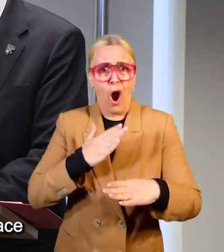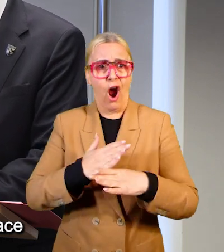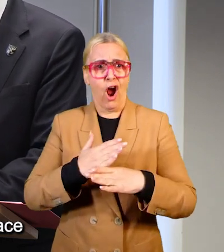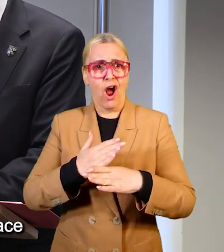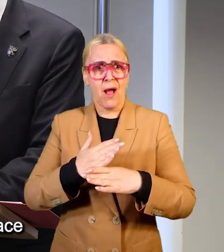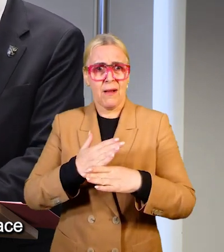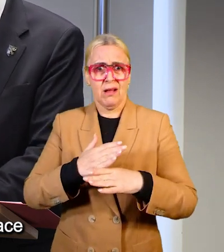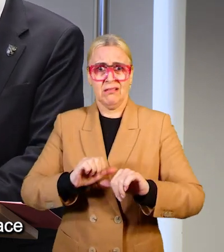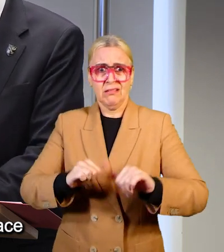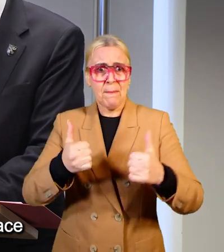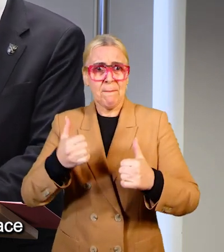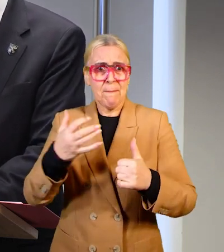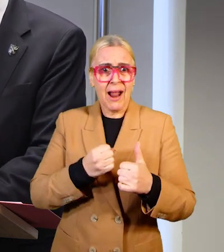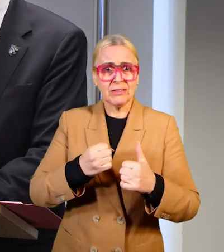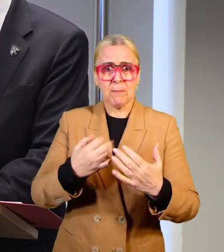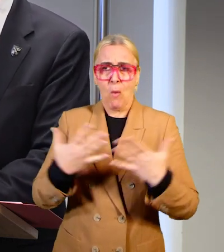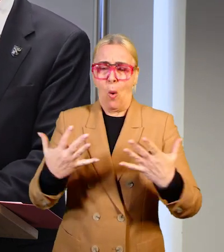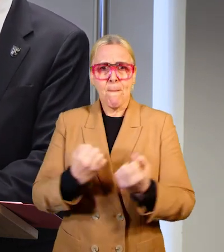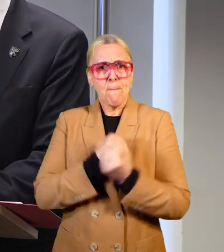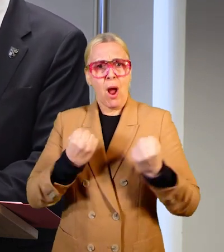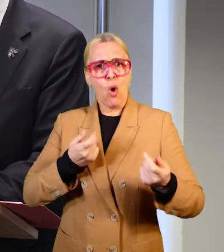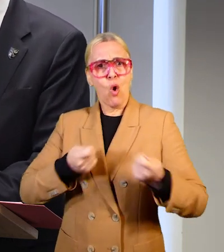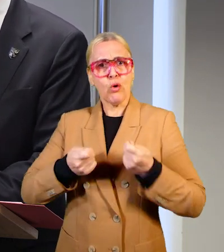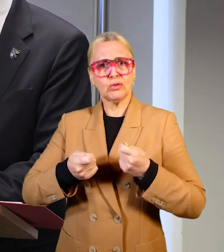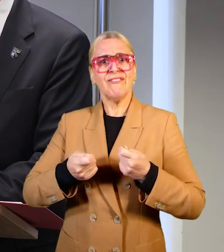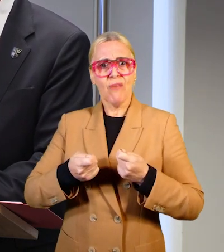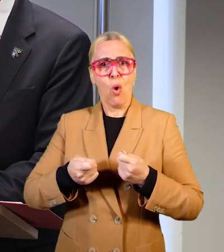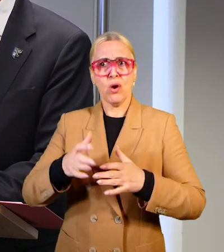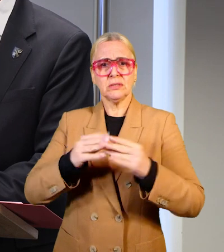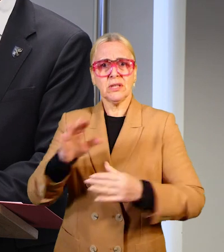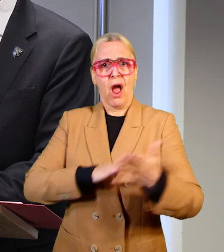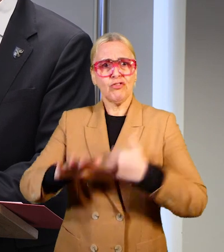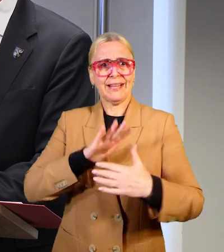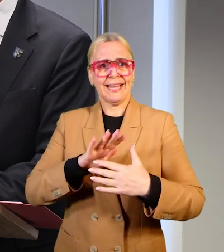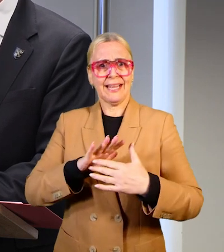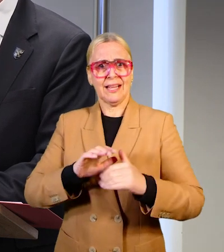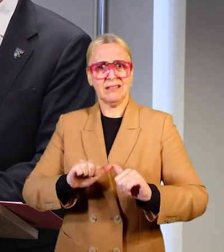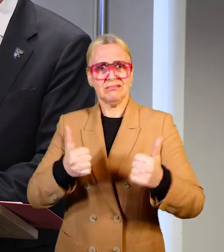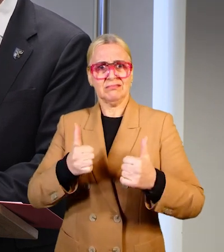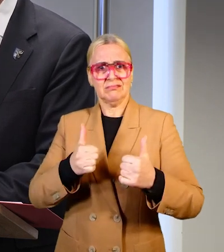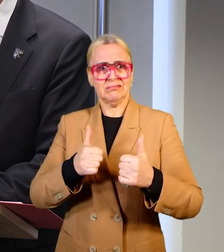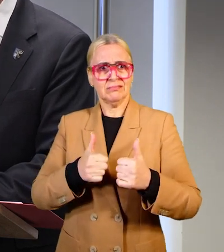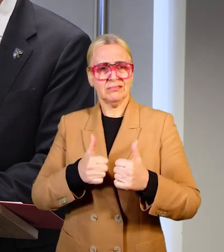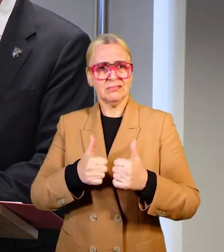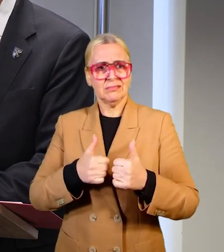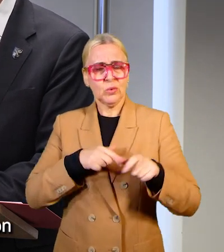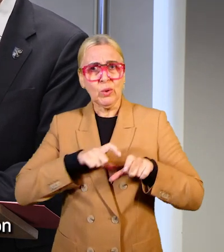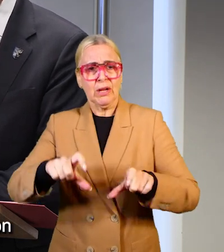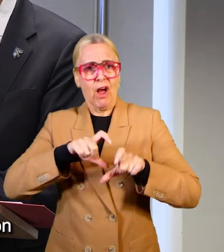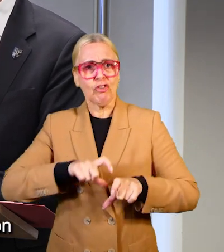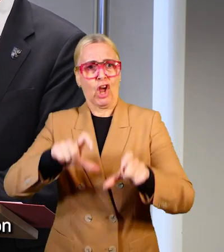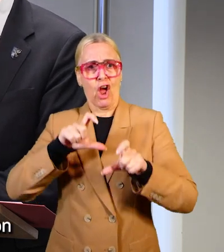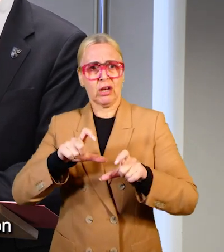with reorganisation at pace in order to deliver the benefits for our residents, certainly for our workforce,